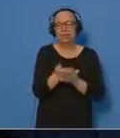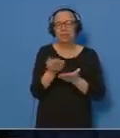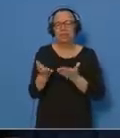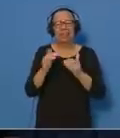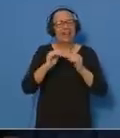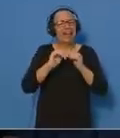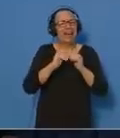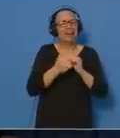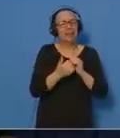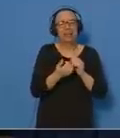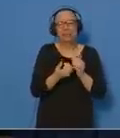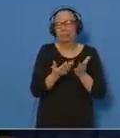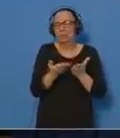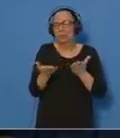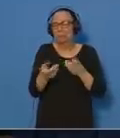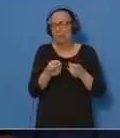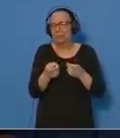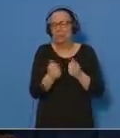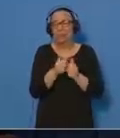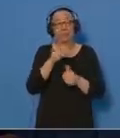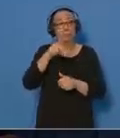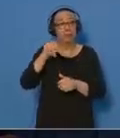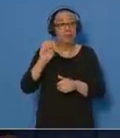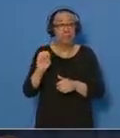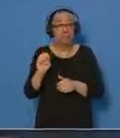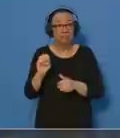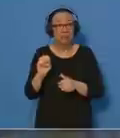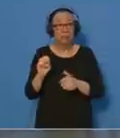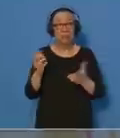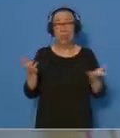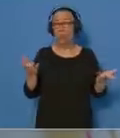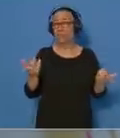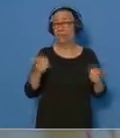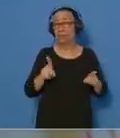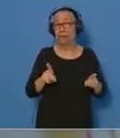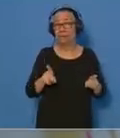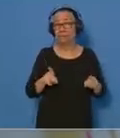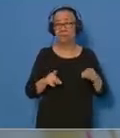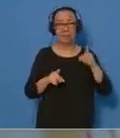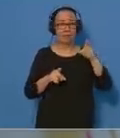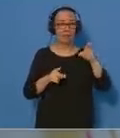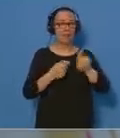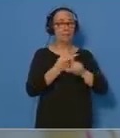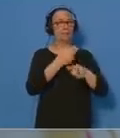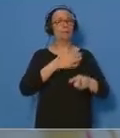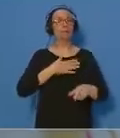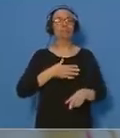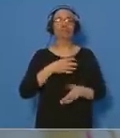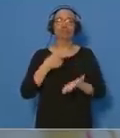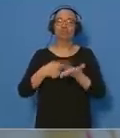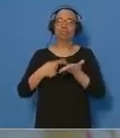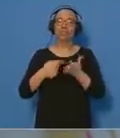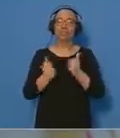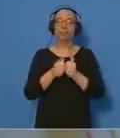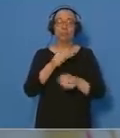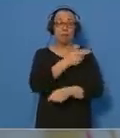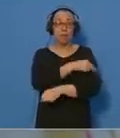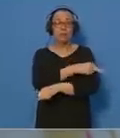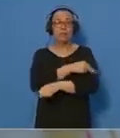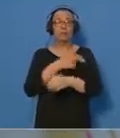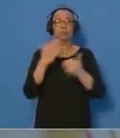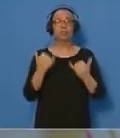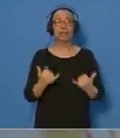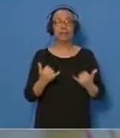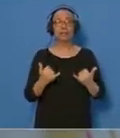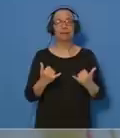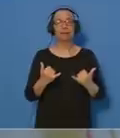is? You have an update on how they're faring? From my discussions with the hospital today, actually, they,